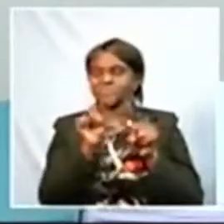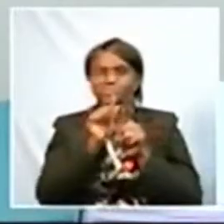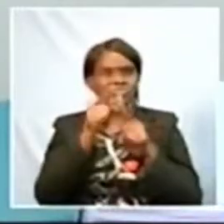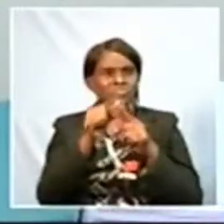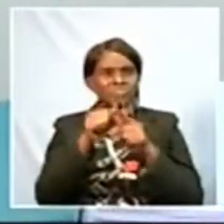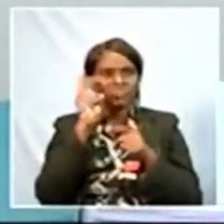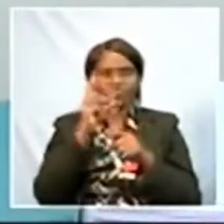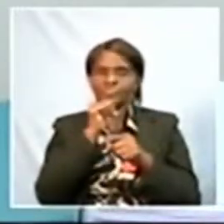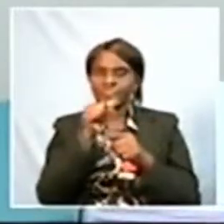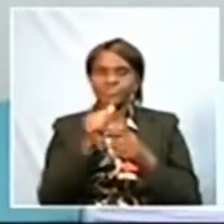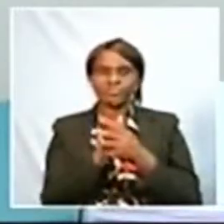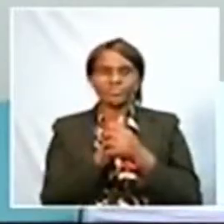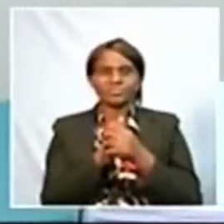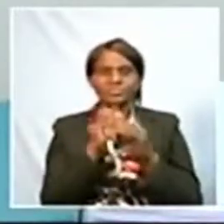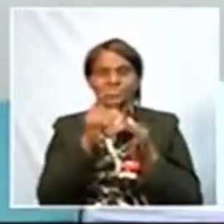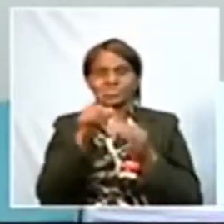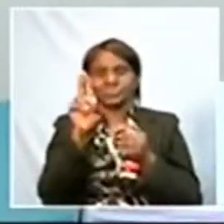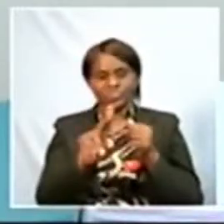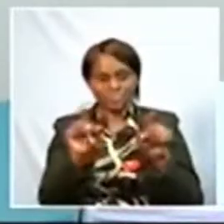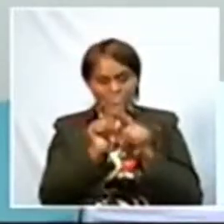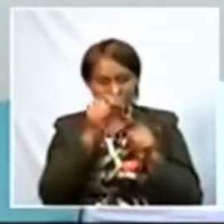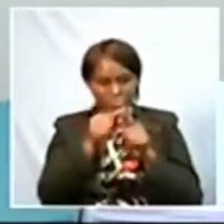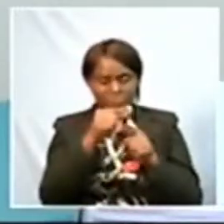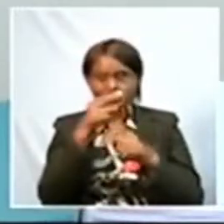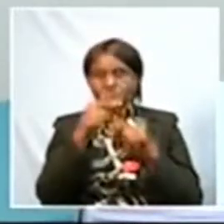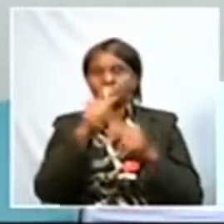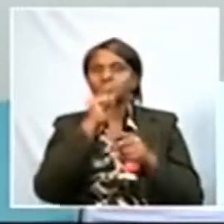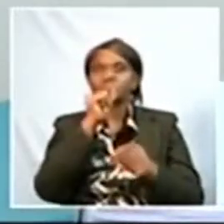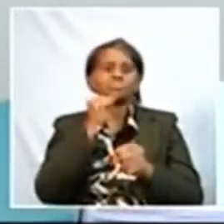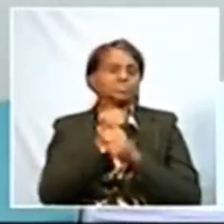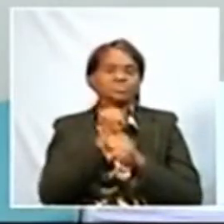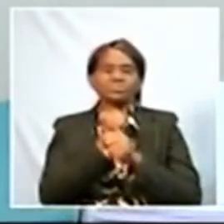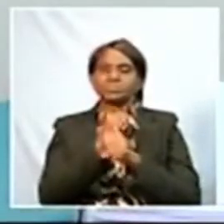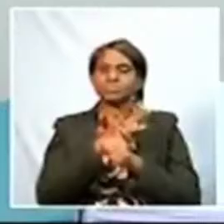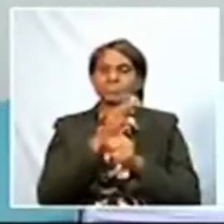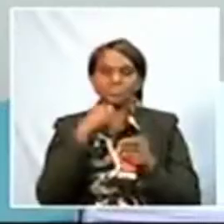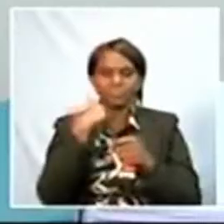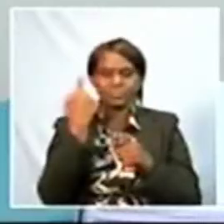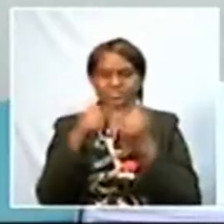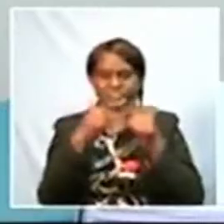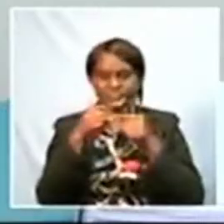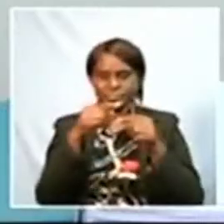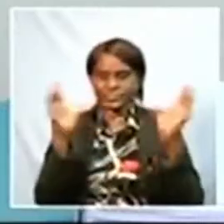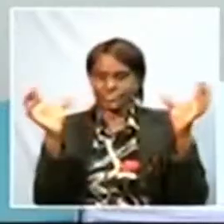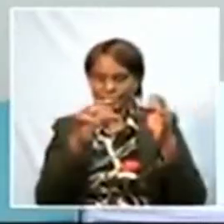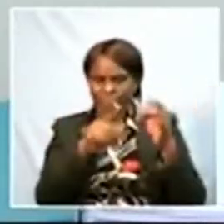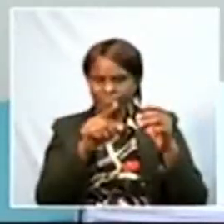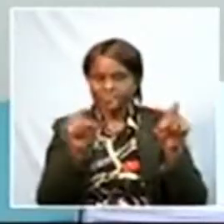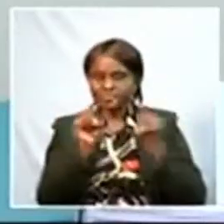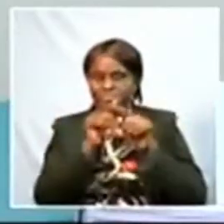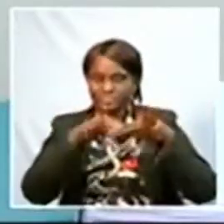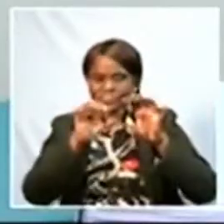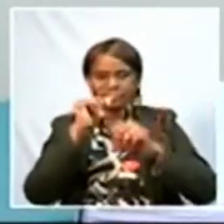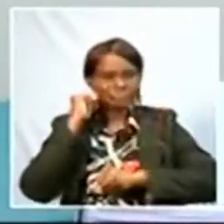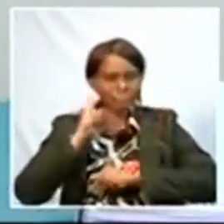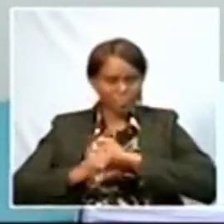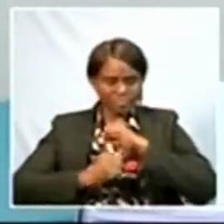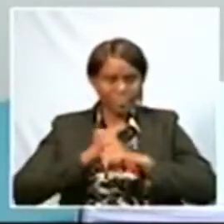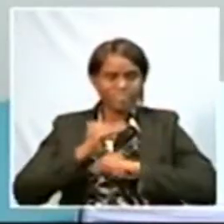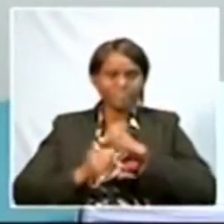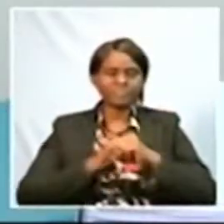not. If we use the same words, then we are not doing anything. Then we are causing our communities to continue suffering.